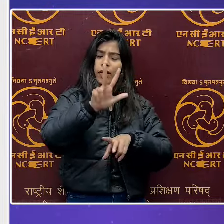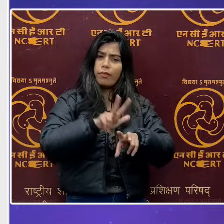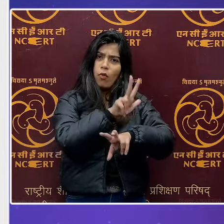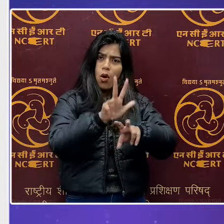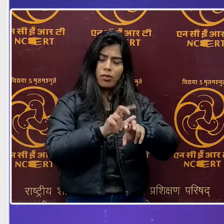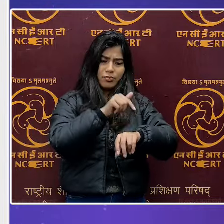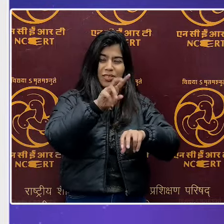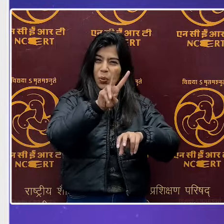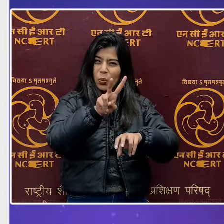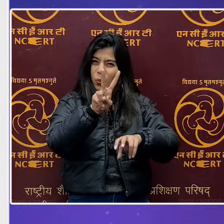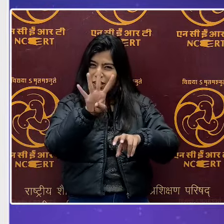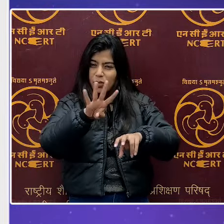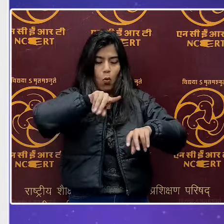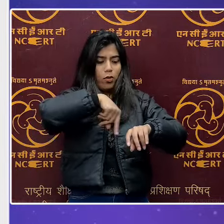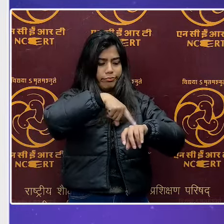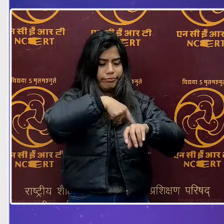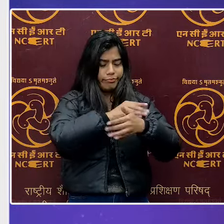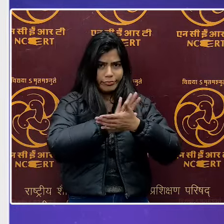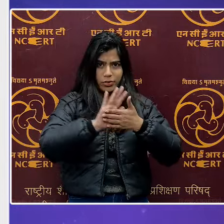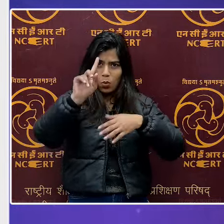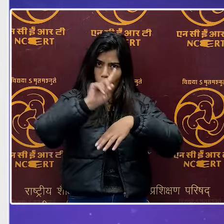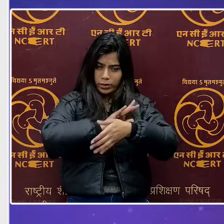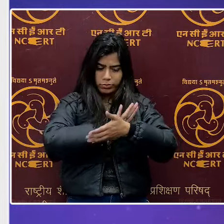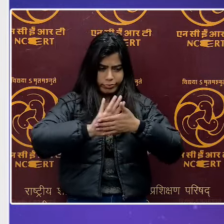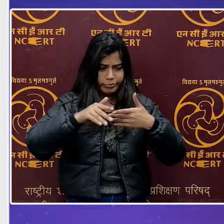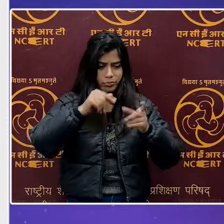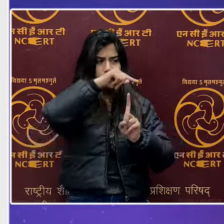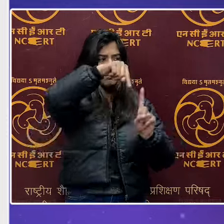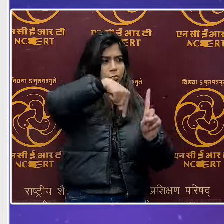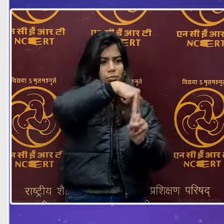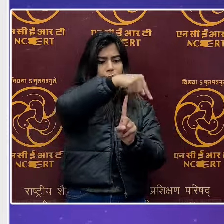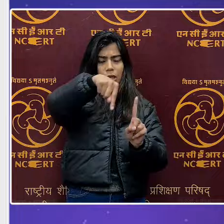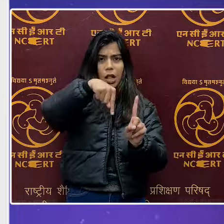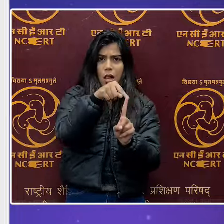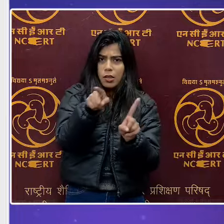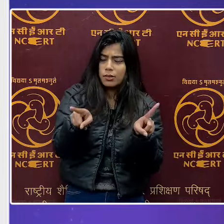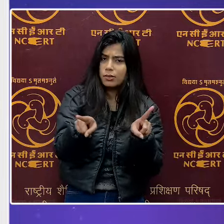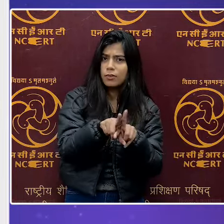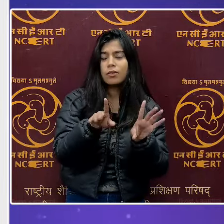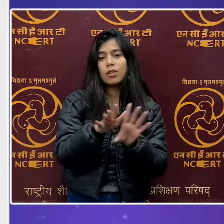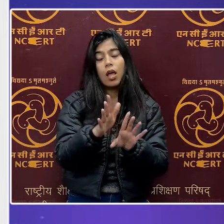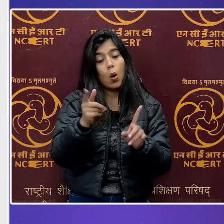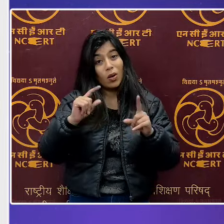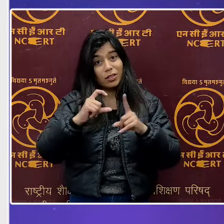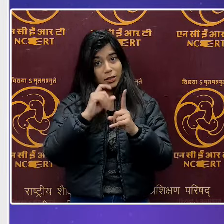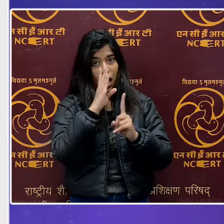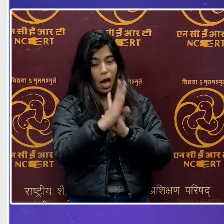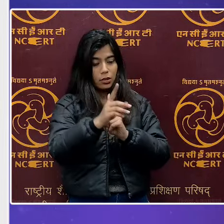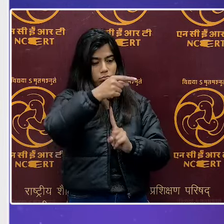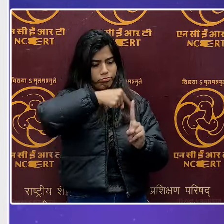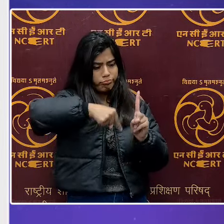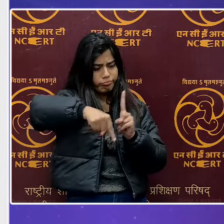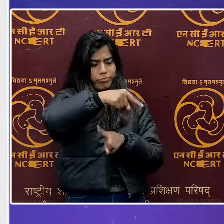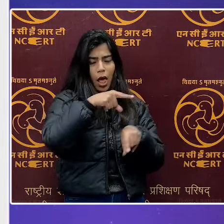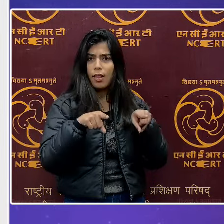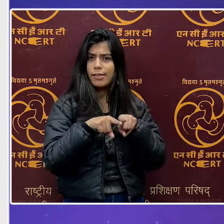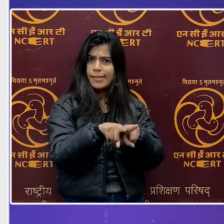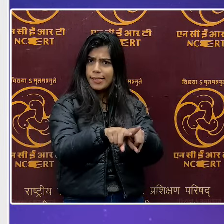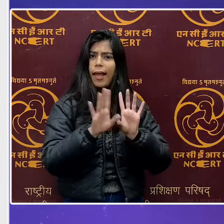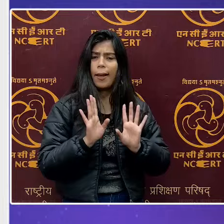is periodic, but earth doesn't move back and forth. It keeps on moving in the same direction. It doesn't change its